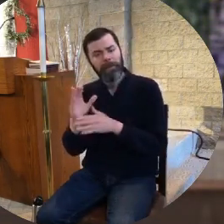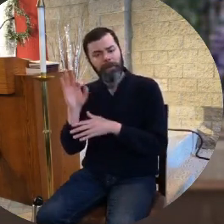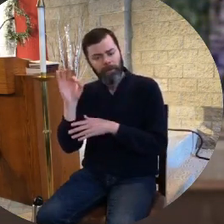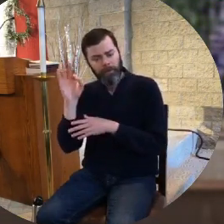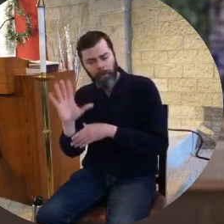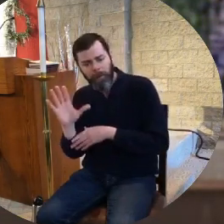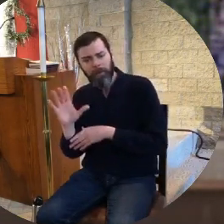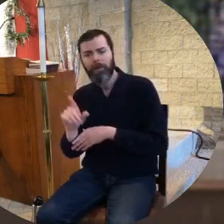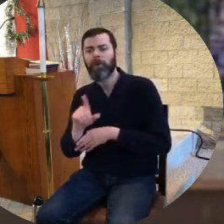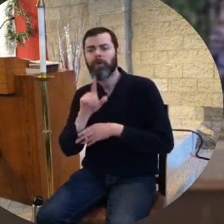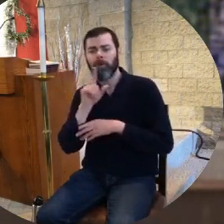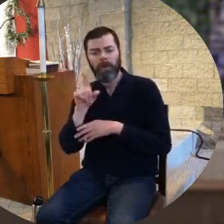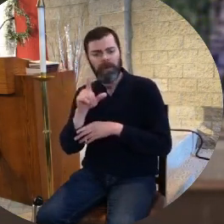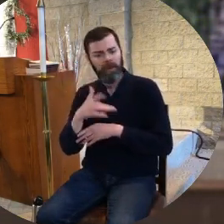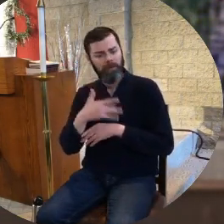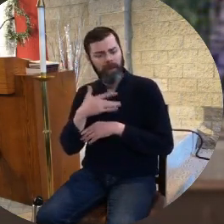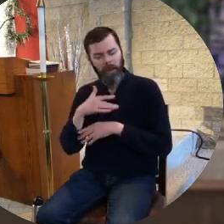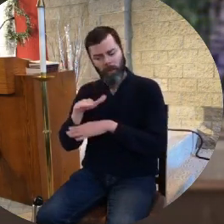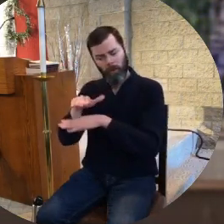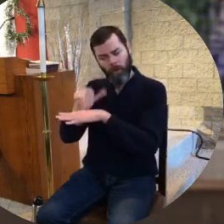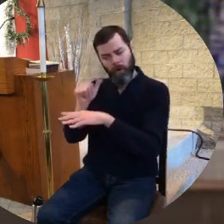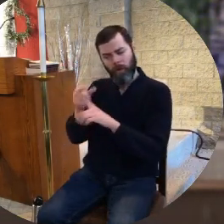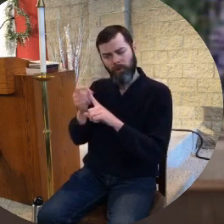often. And I can just hear him now.